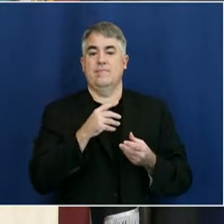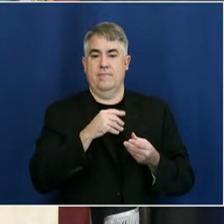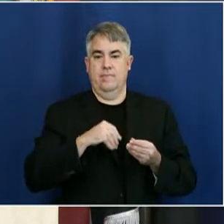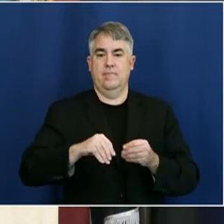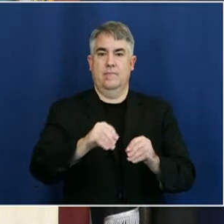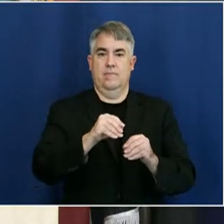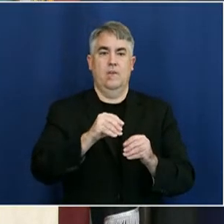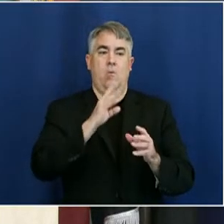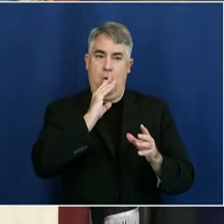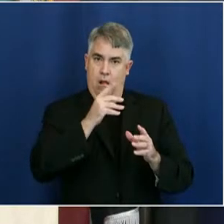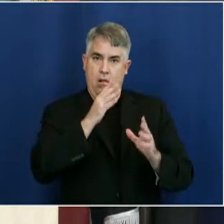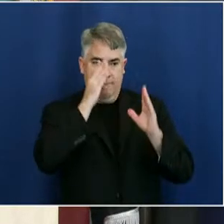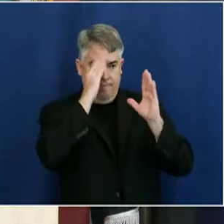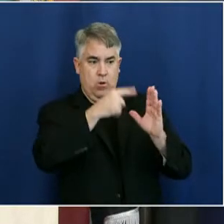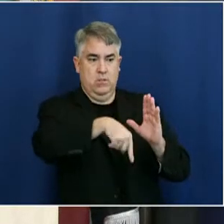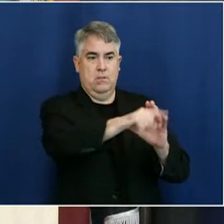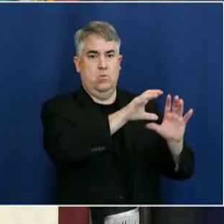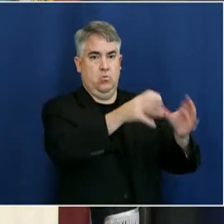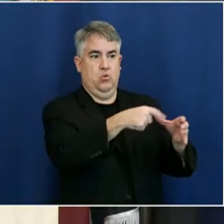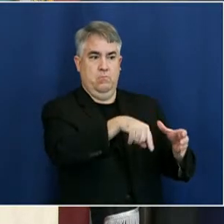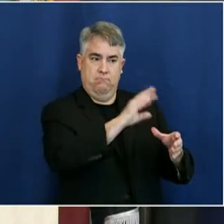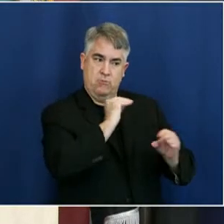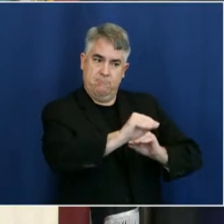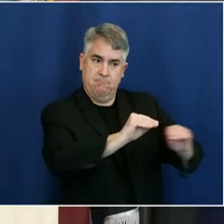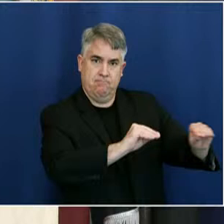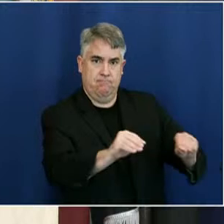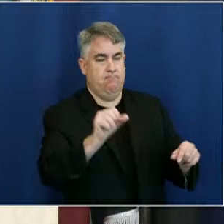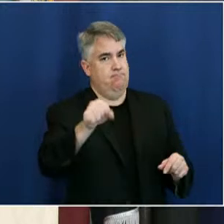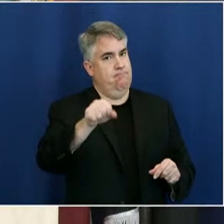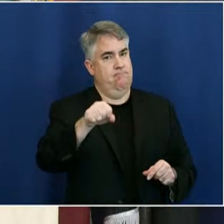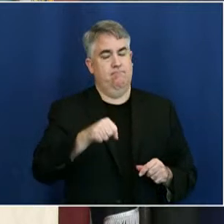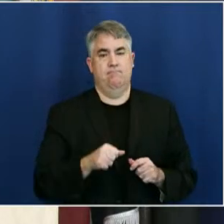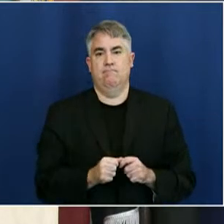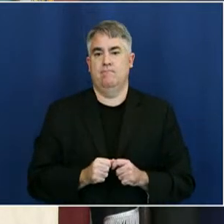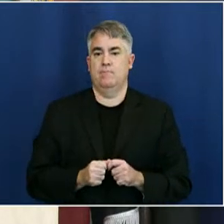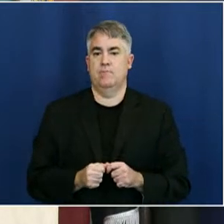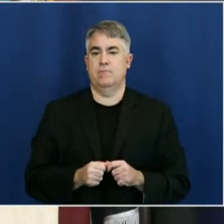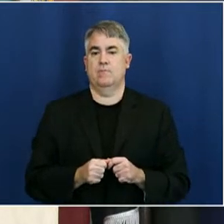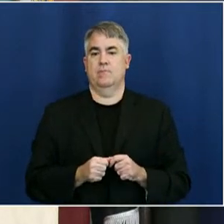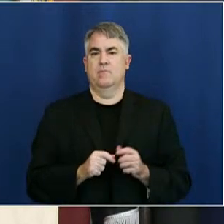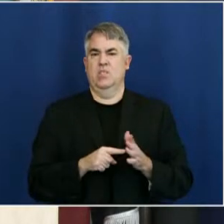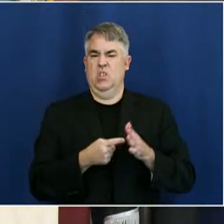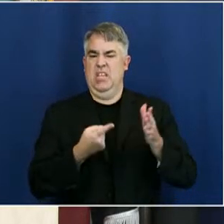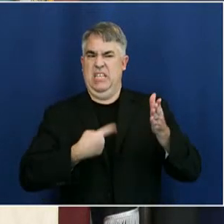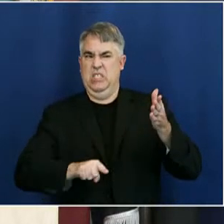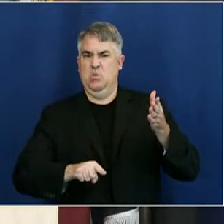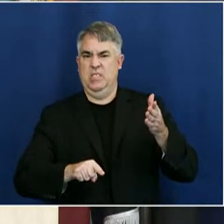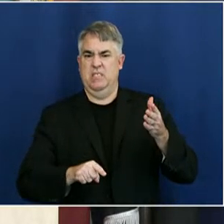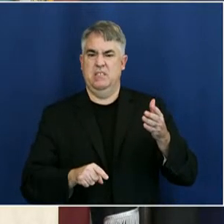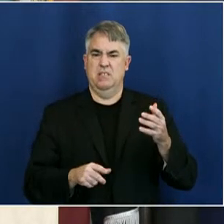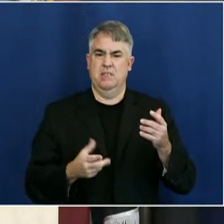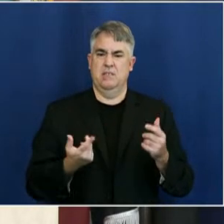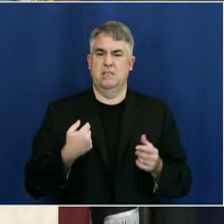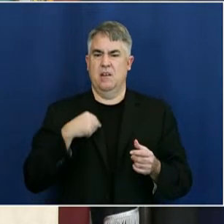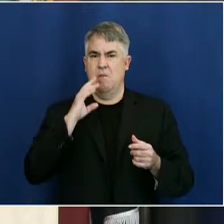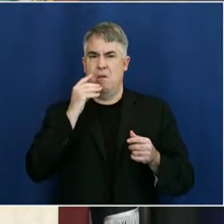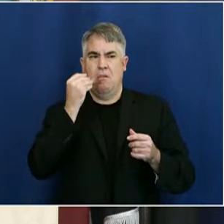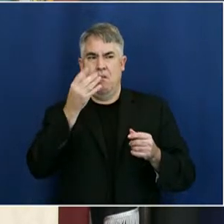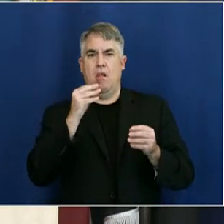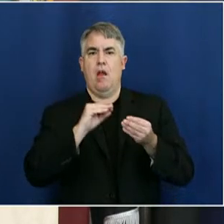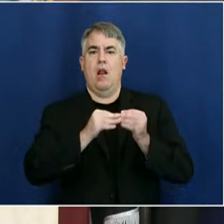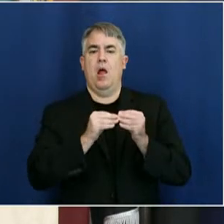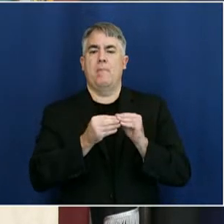from their community. And starting next week, we will begin sharing with you how many appointments each of these 9